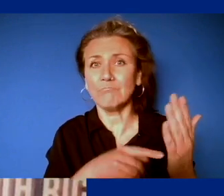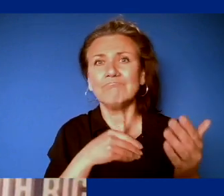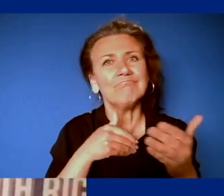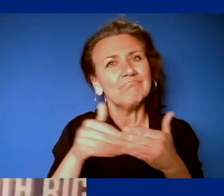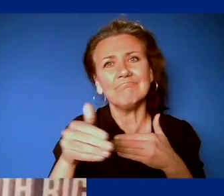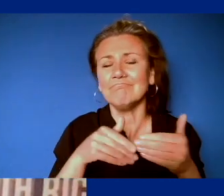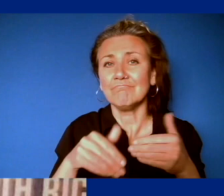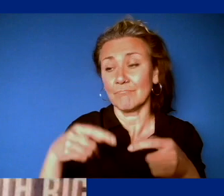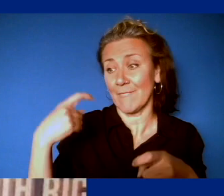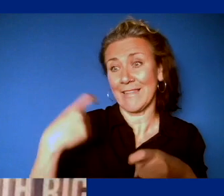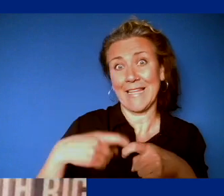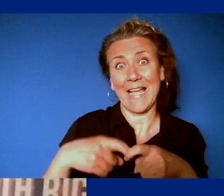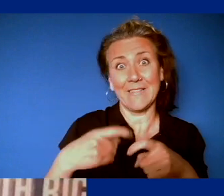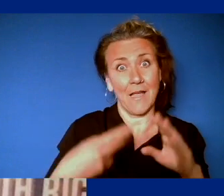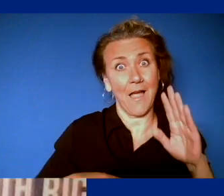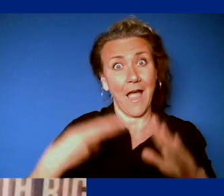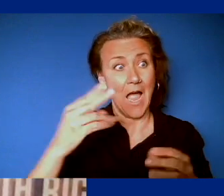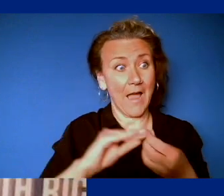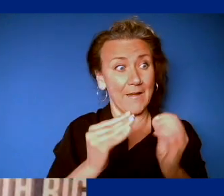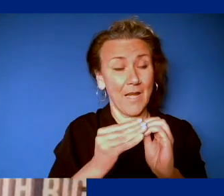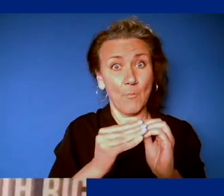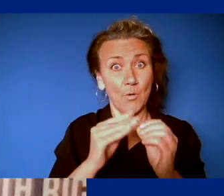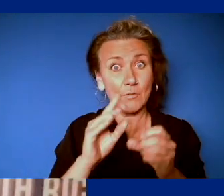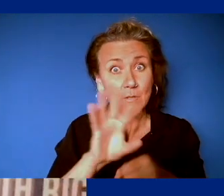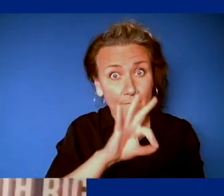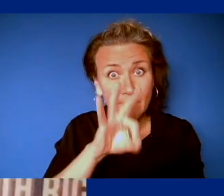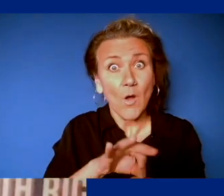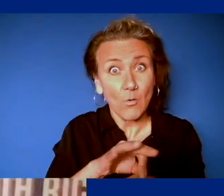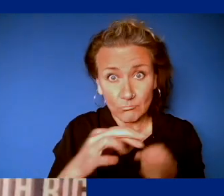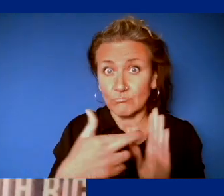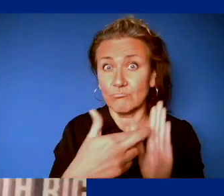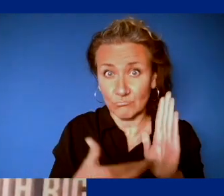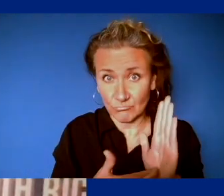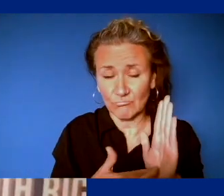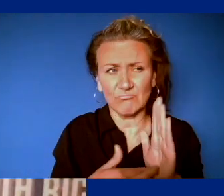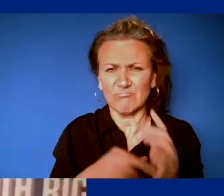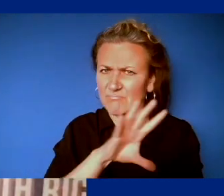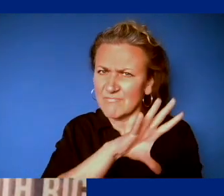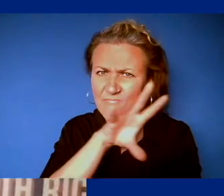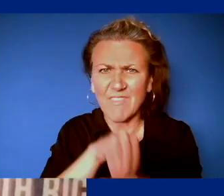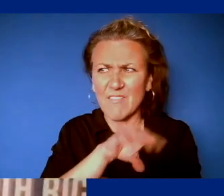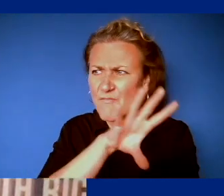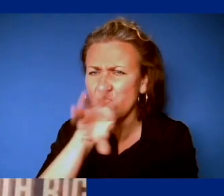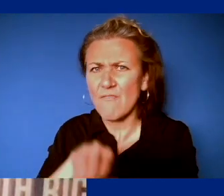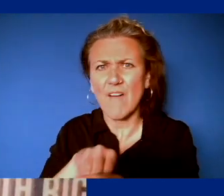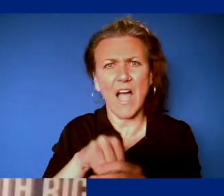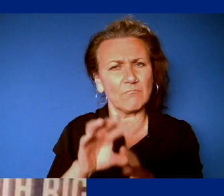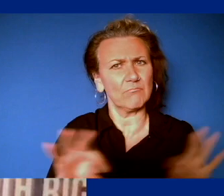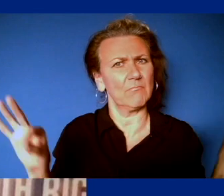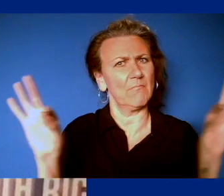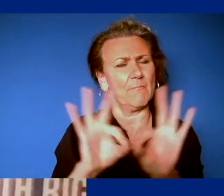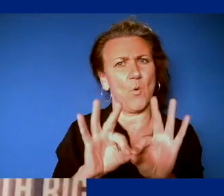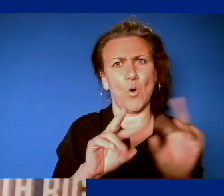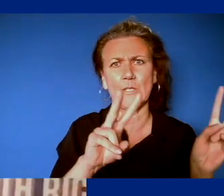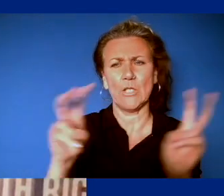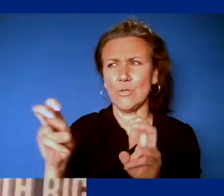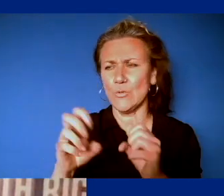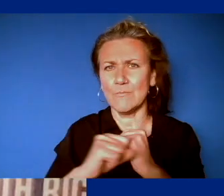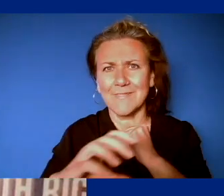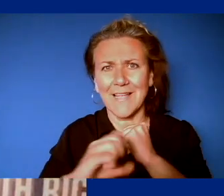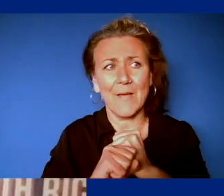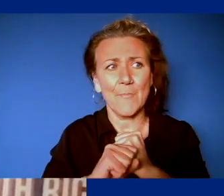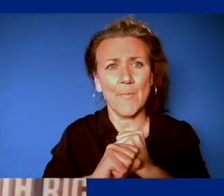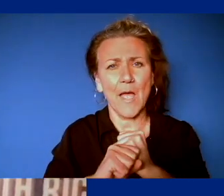though Latinas are among the highest number of individuals to be registered to vote and have been involved in so many other critical issues